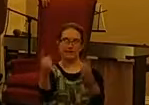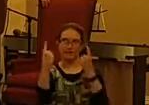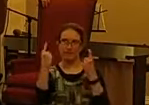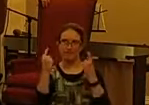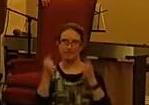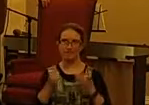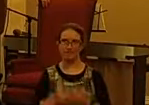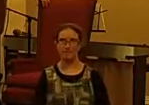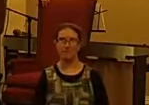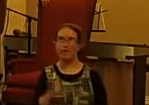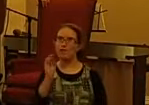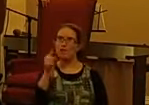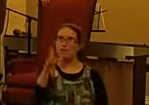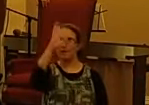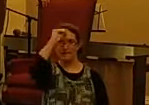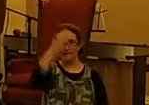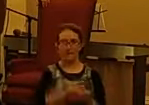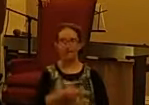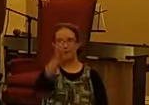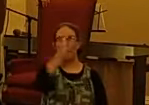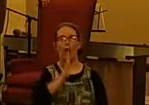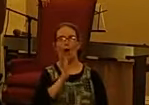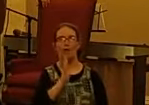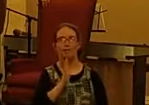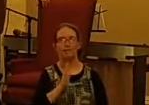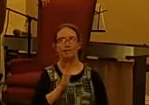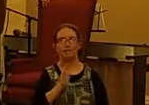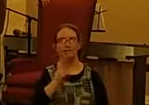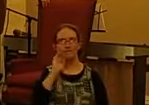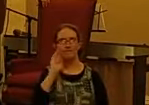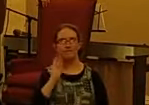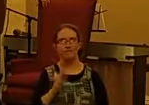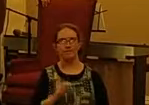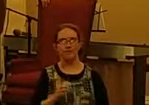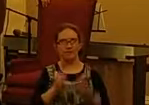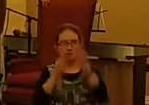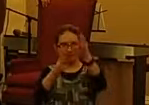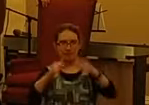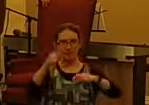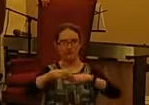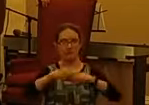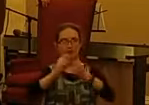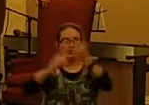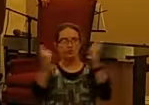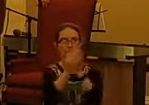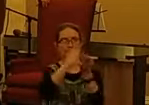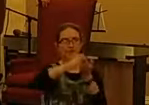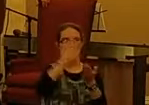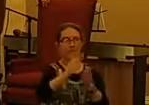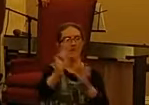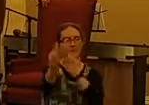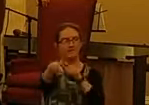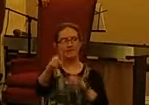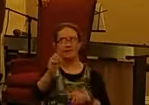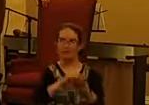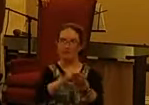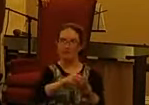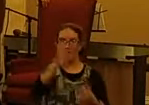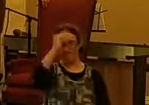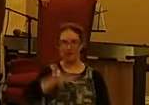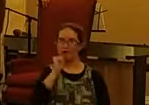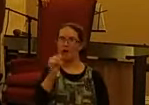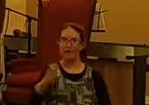said, "If thou be the Son of God, command that these stones be made bread." But he answered and said, "It is written, man